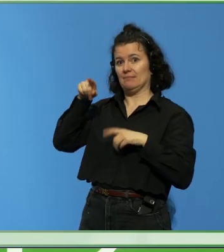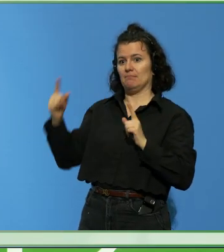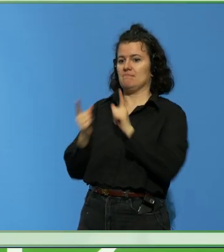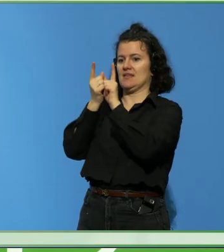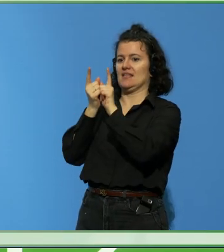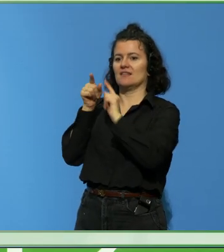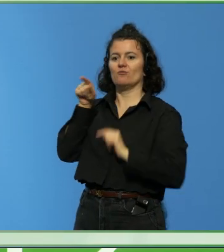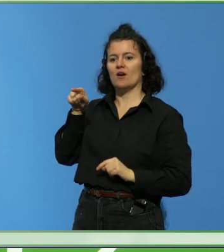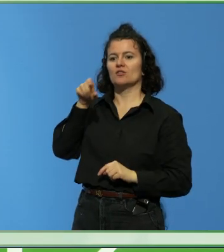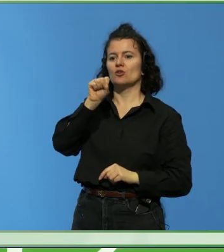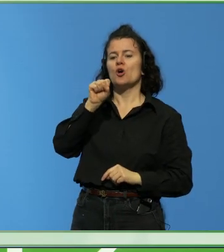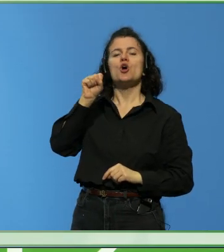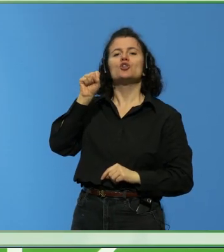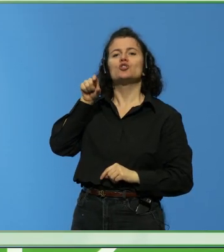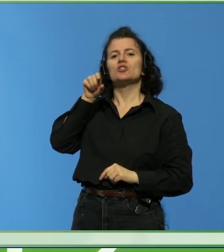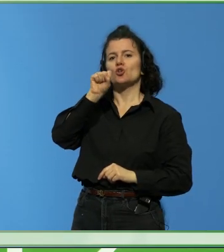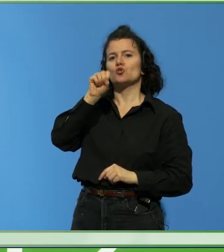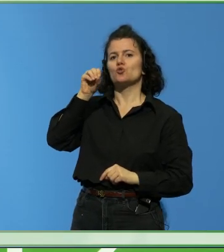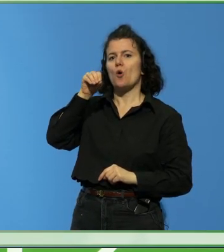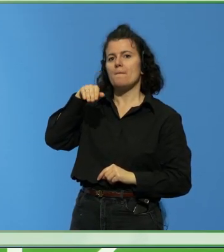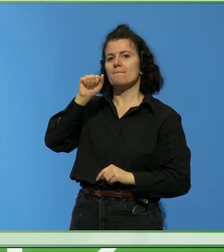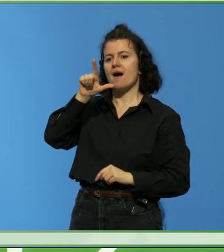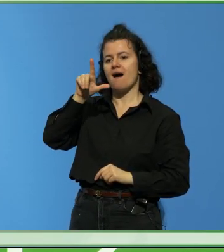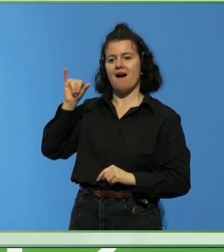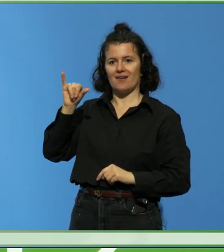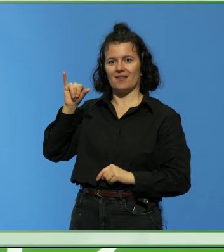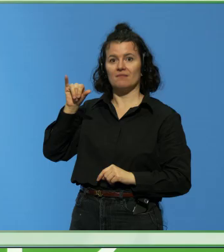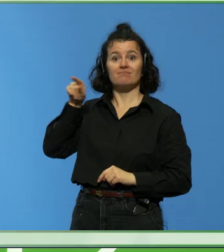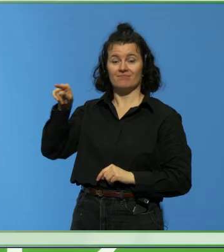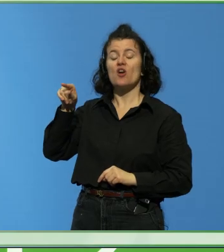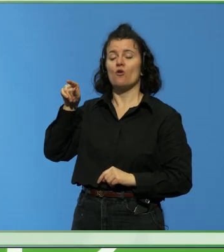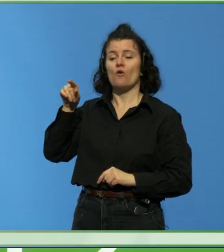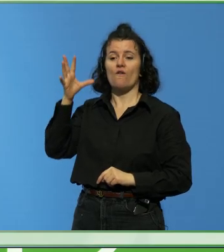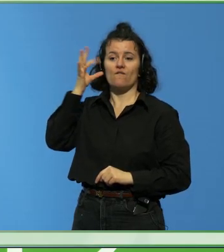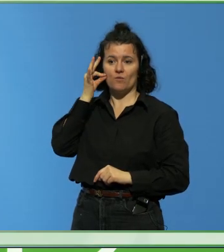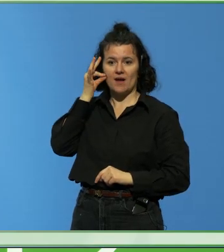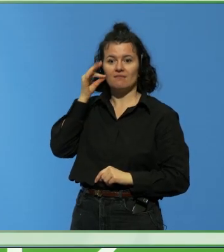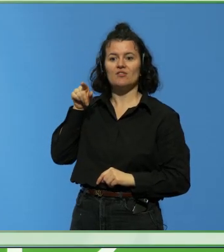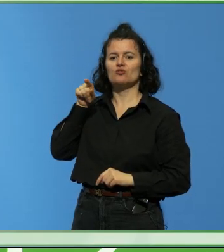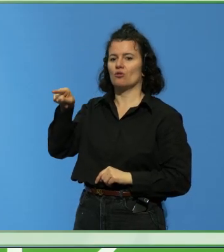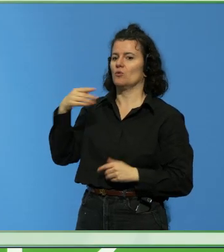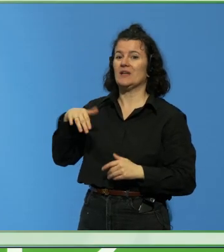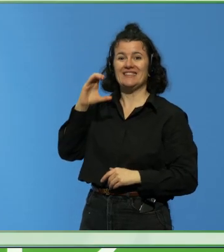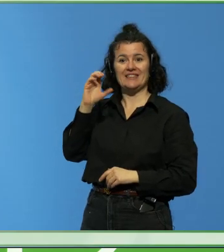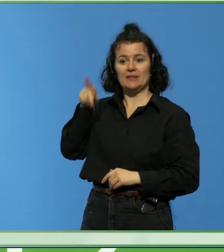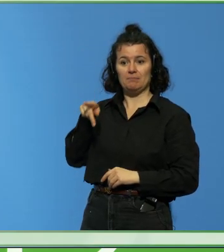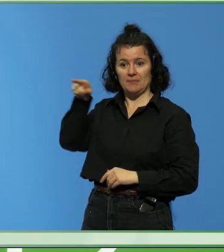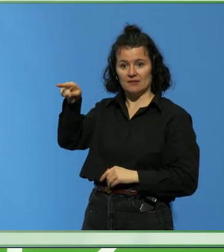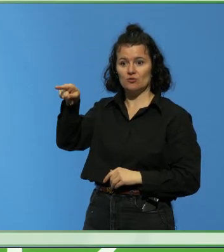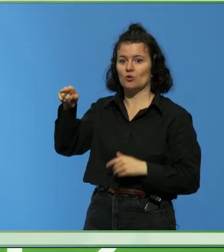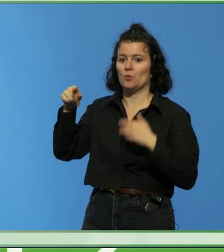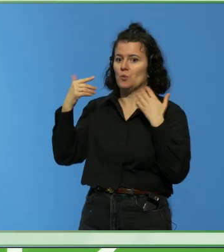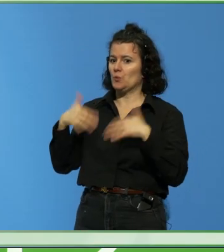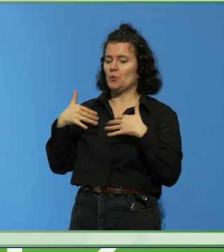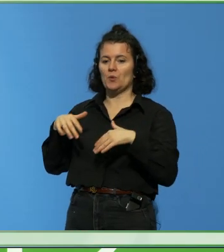conducted a research on women with cerebral palsy that went through pregnancy, through whole pregnancy journey,